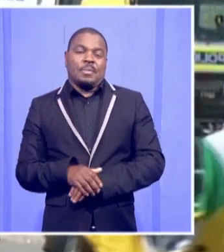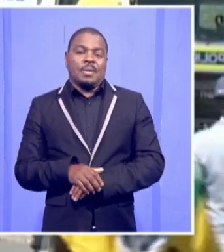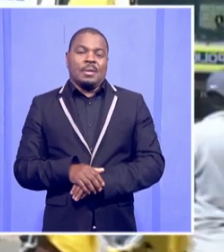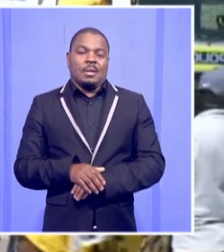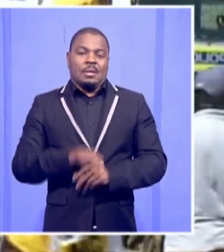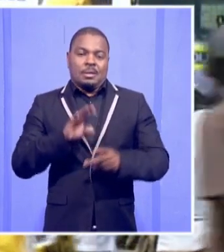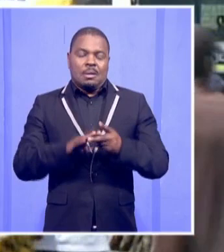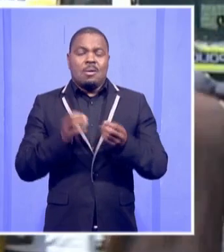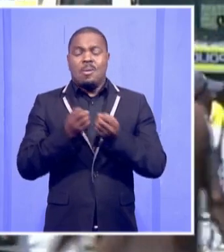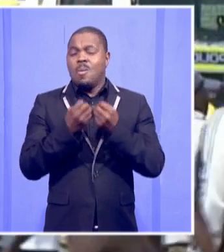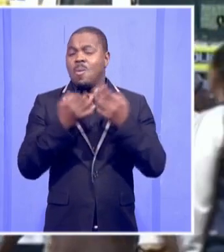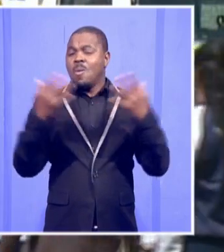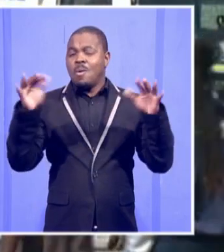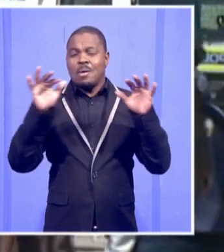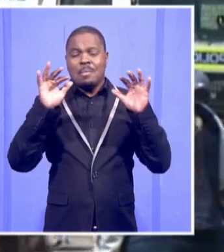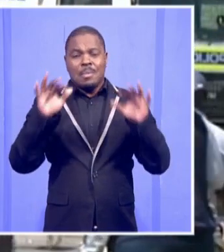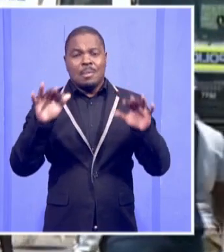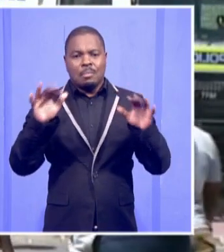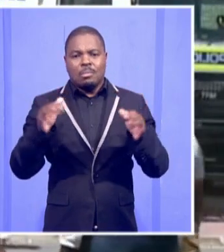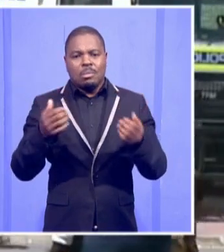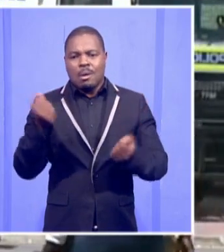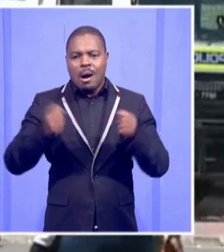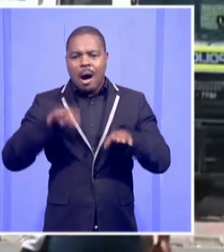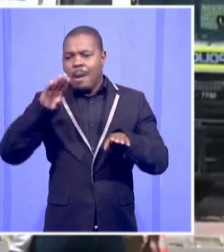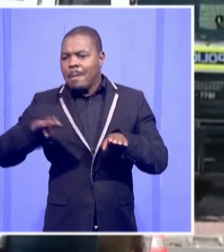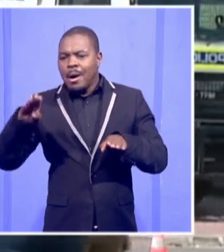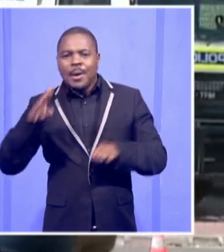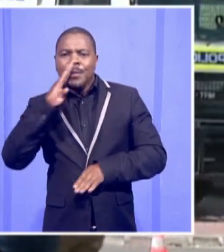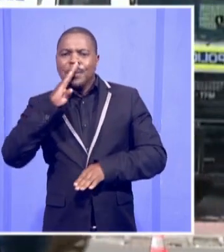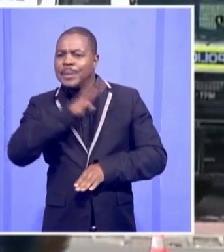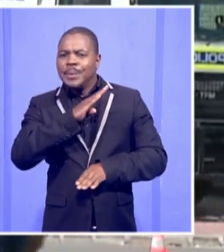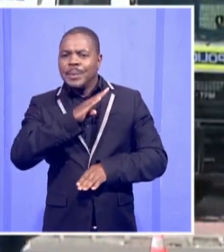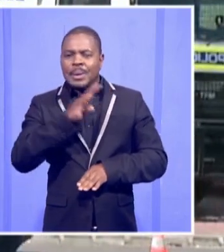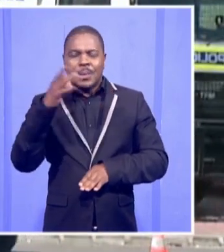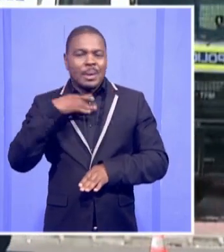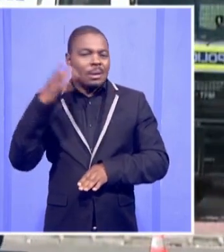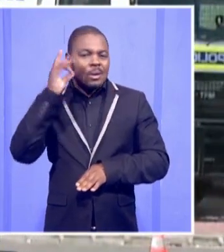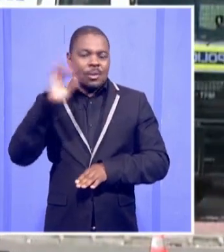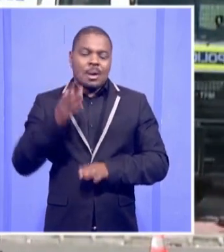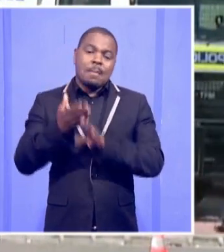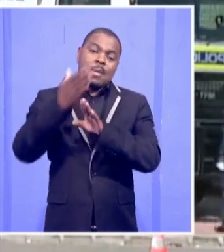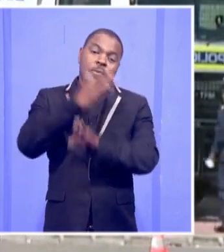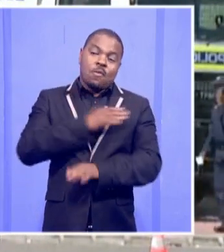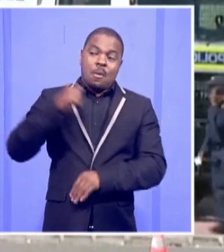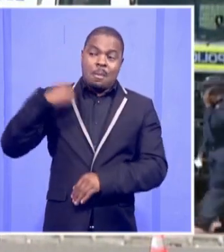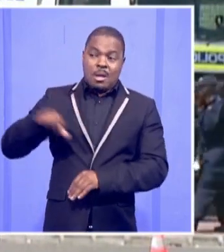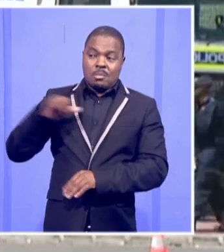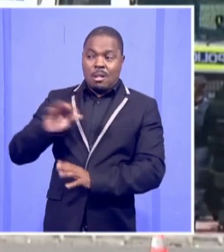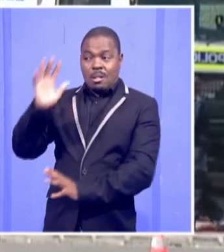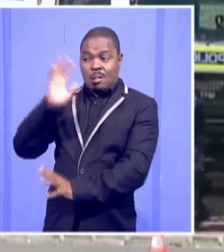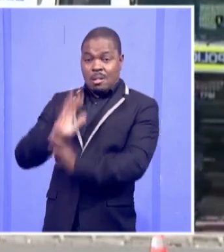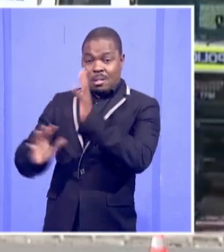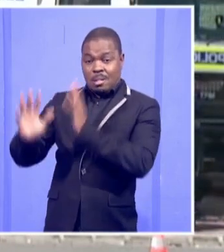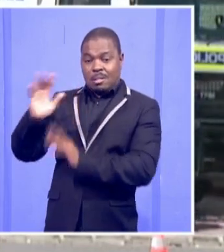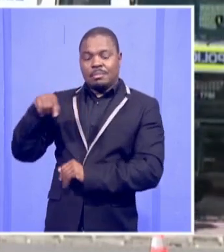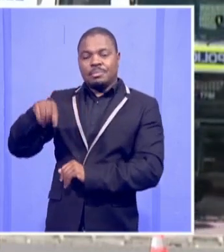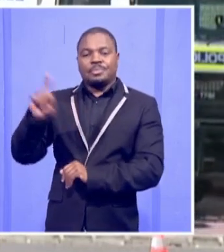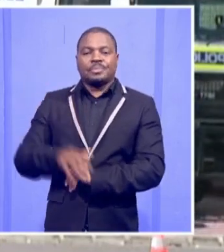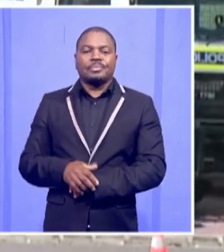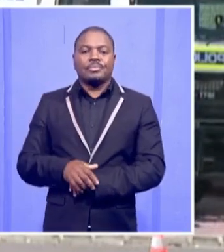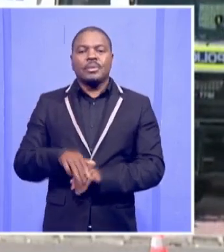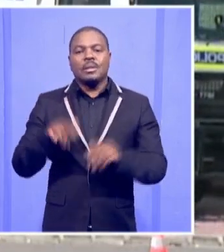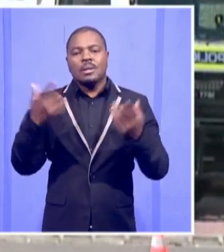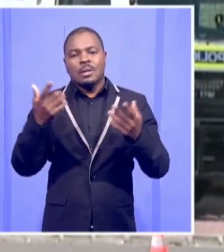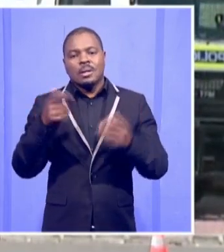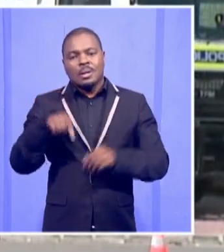people are without parking. We've been told, obviously, before by the municipality that the surveillance around